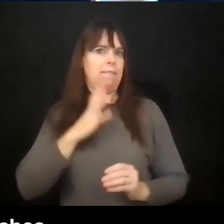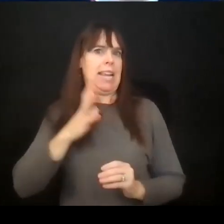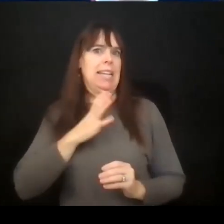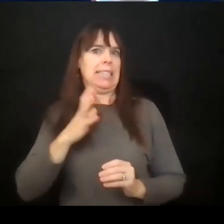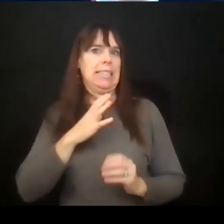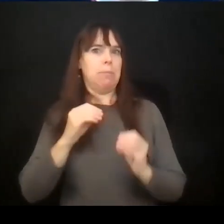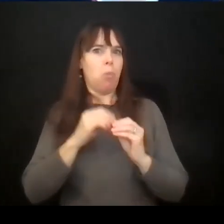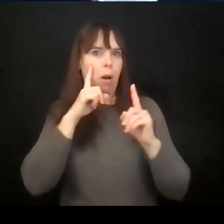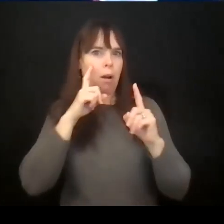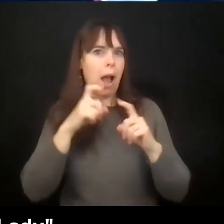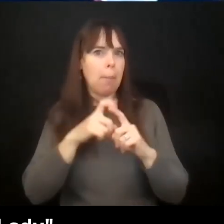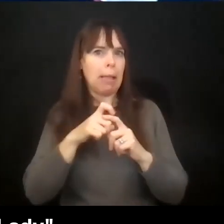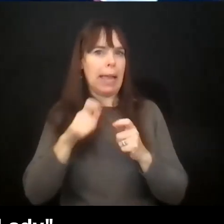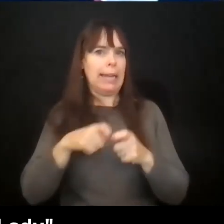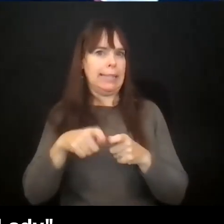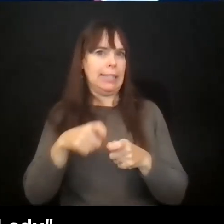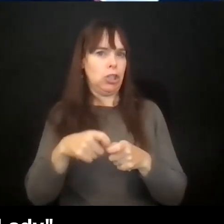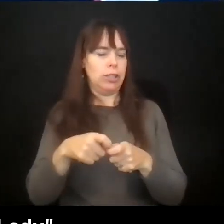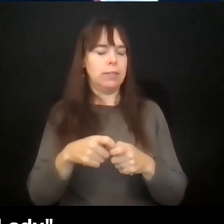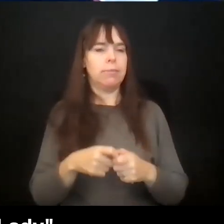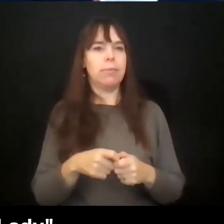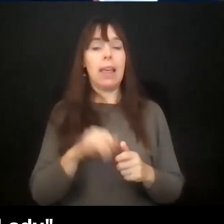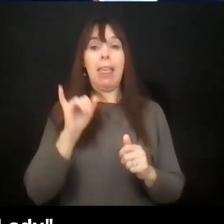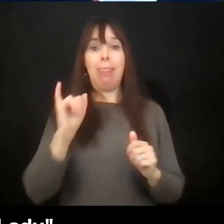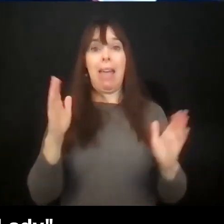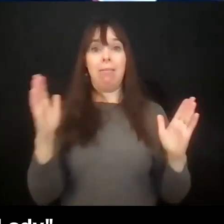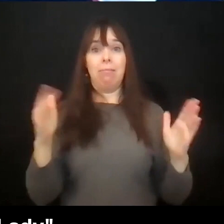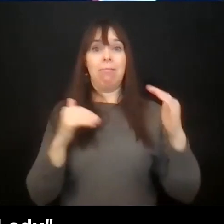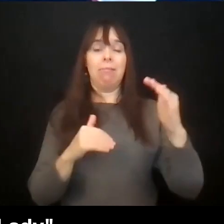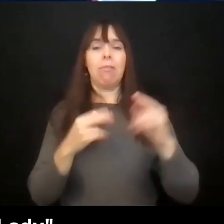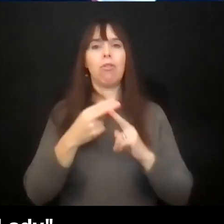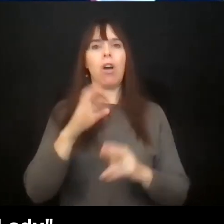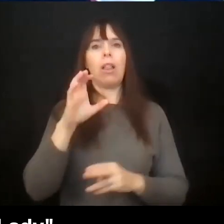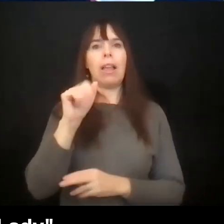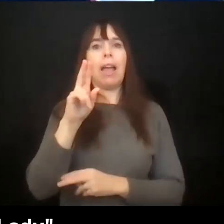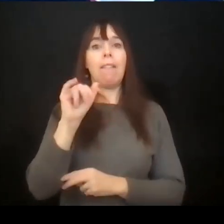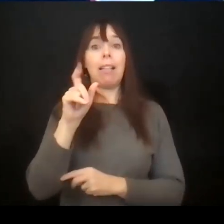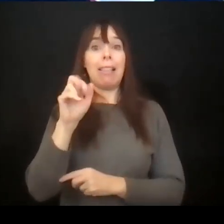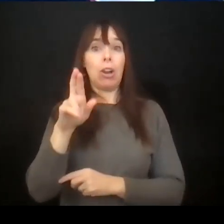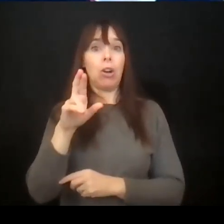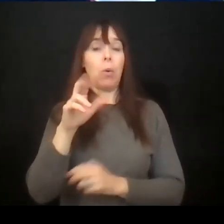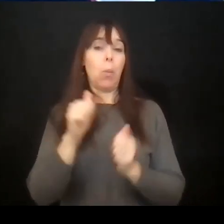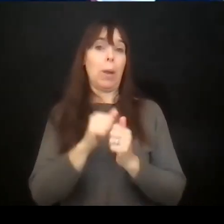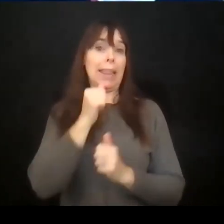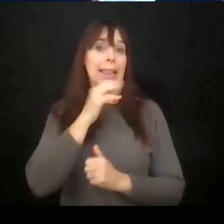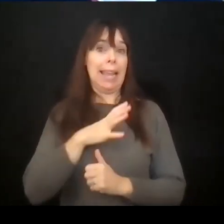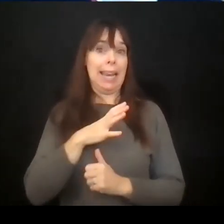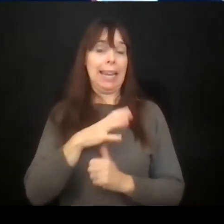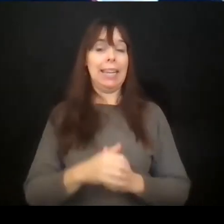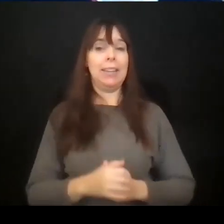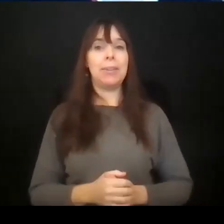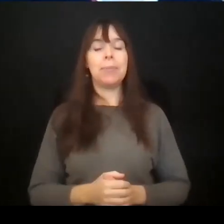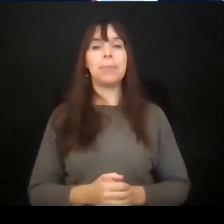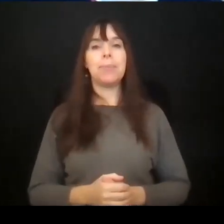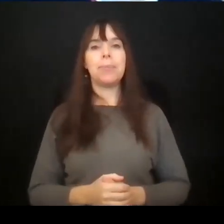stitches. This is a cavalier and lady